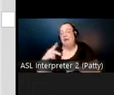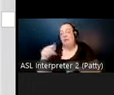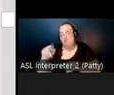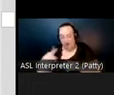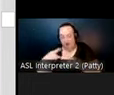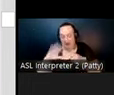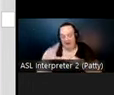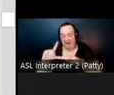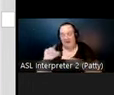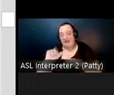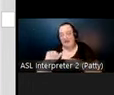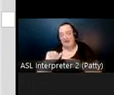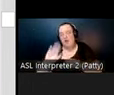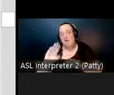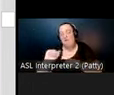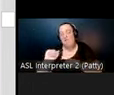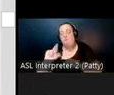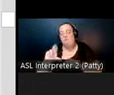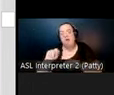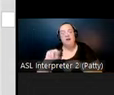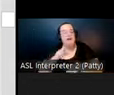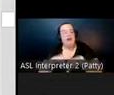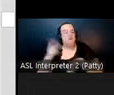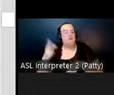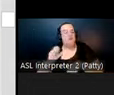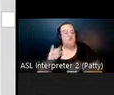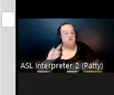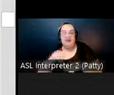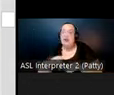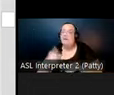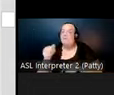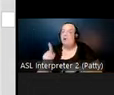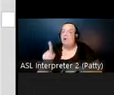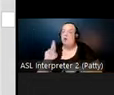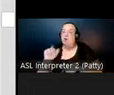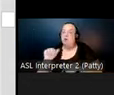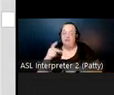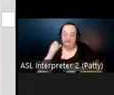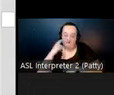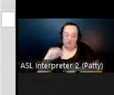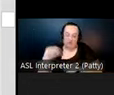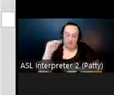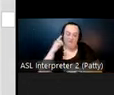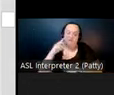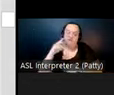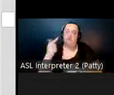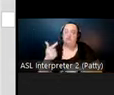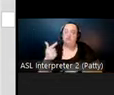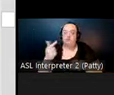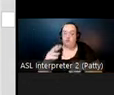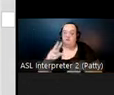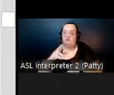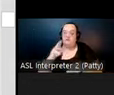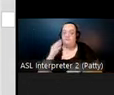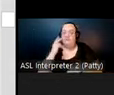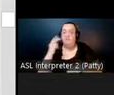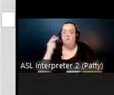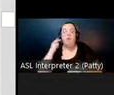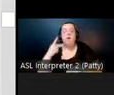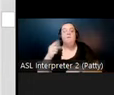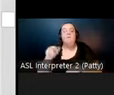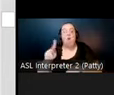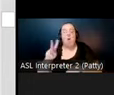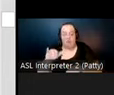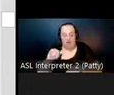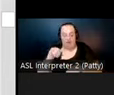Historic Site, and was supervisory park ranger for the North District of the George Washington Memorial Parkway. Aaron began